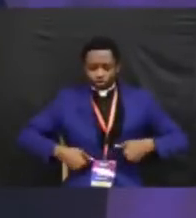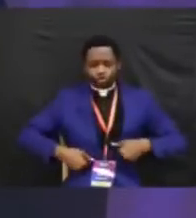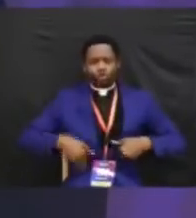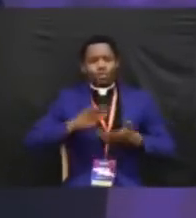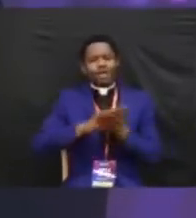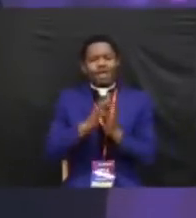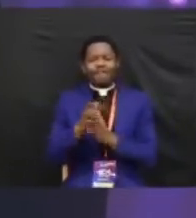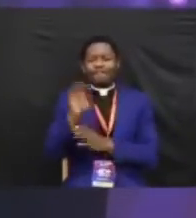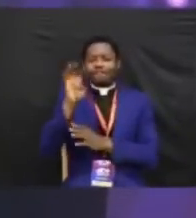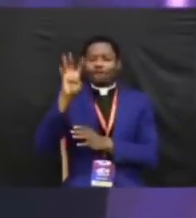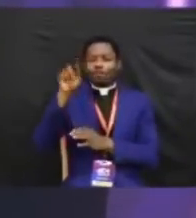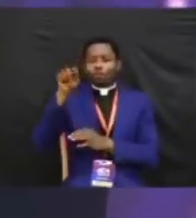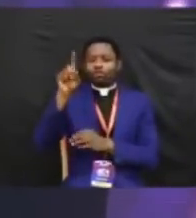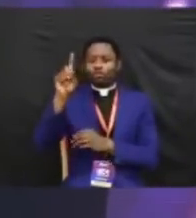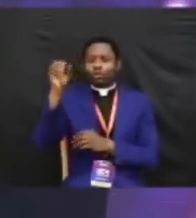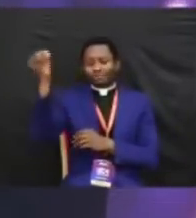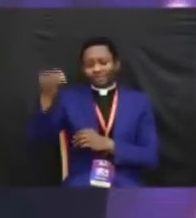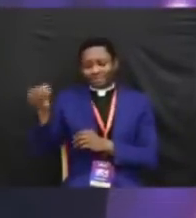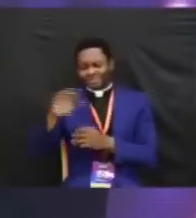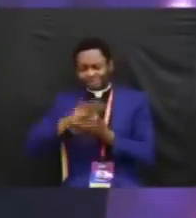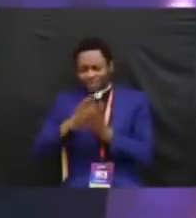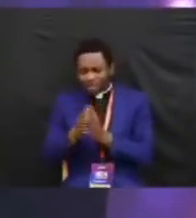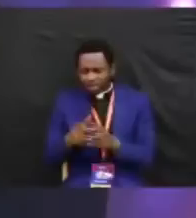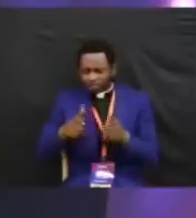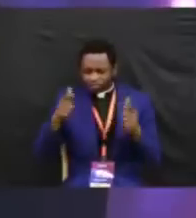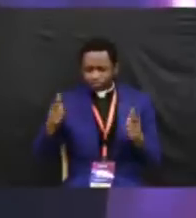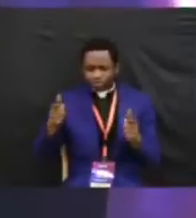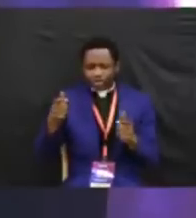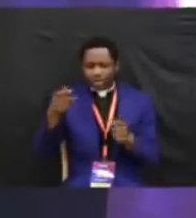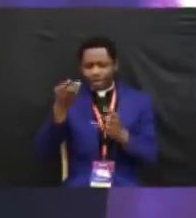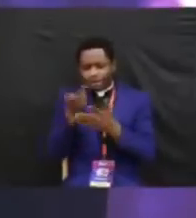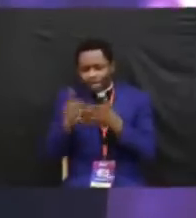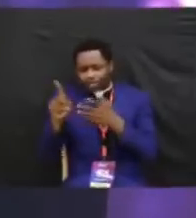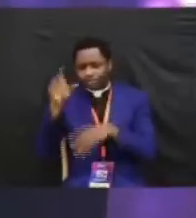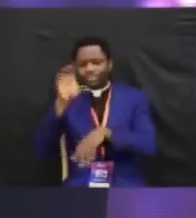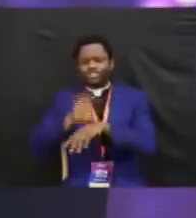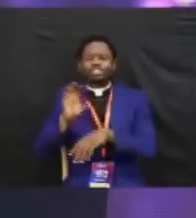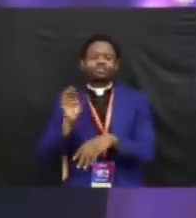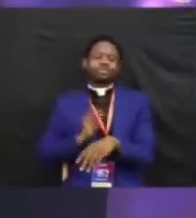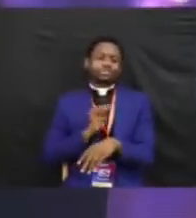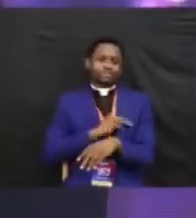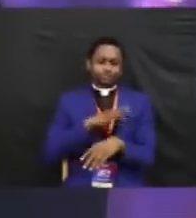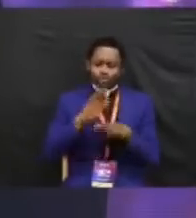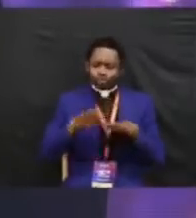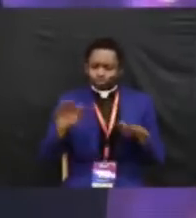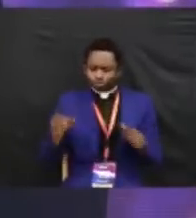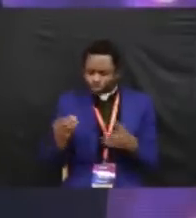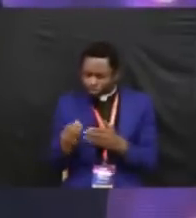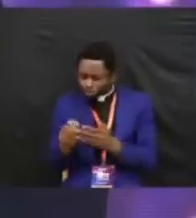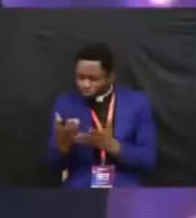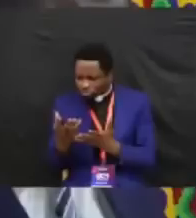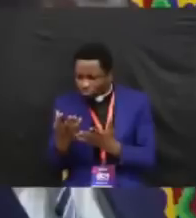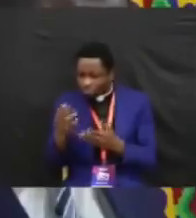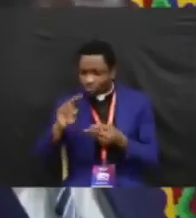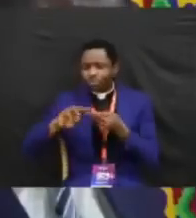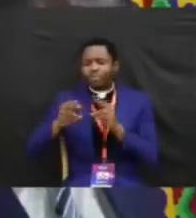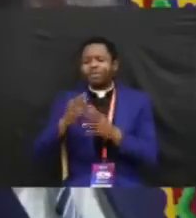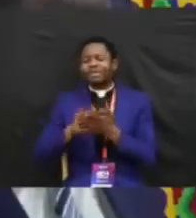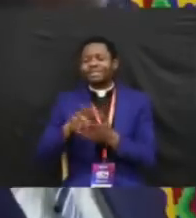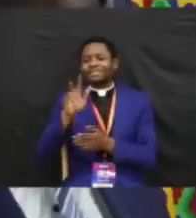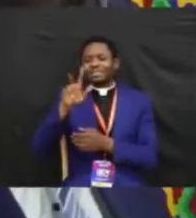continue to make up the largest segment of the church's membership. Children membership constitute 31.1%